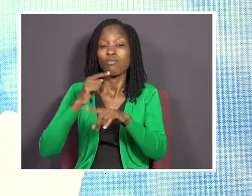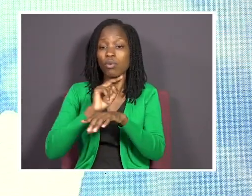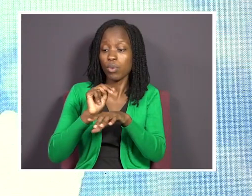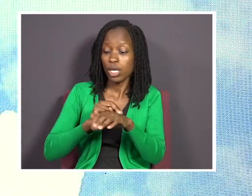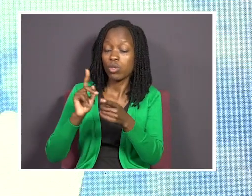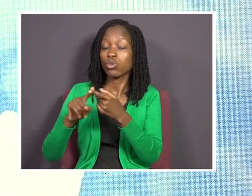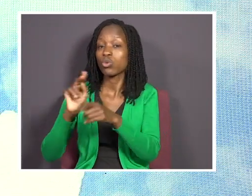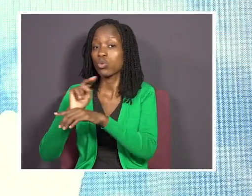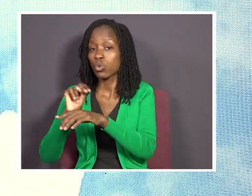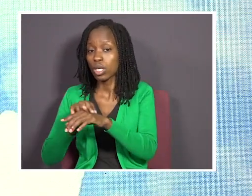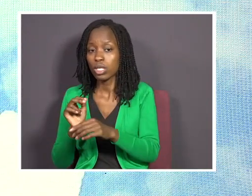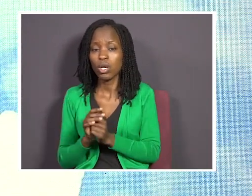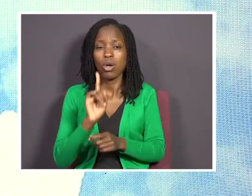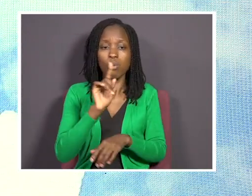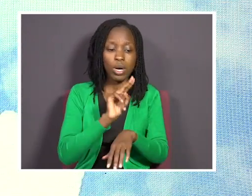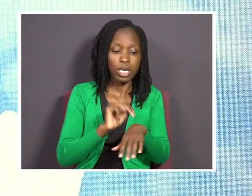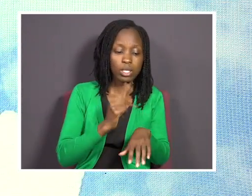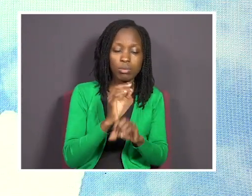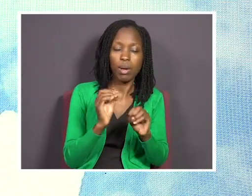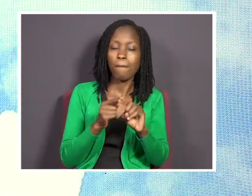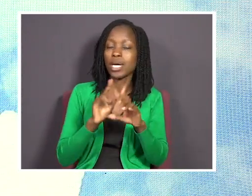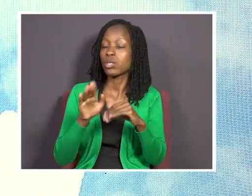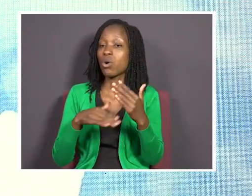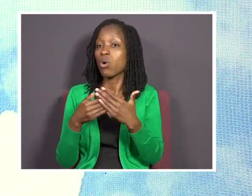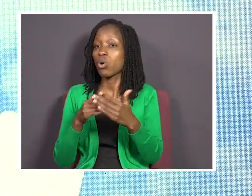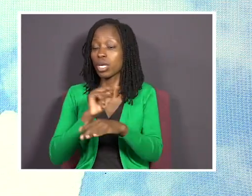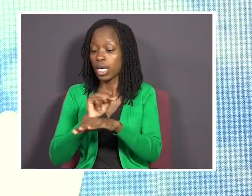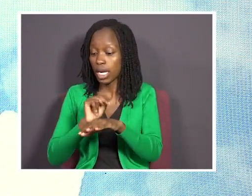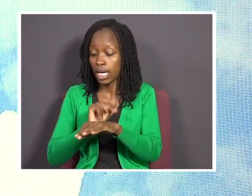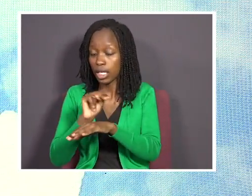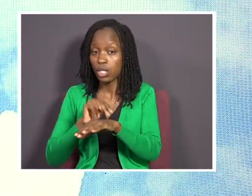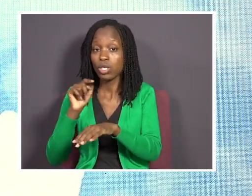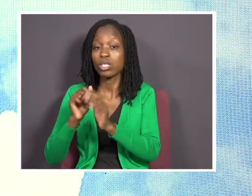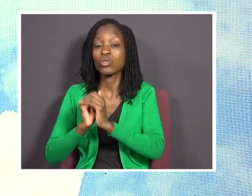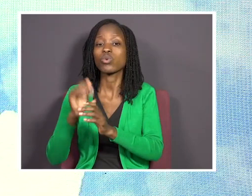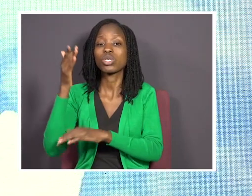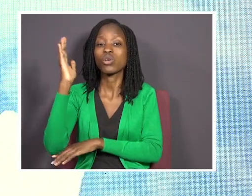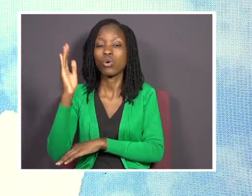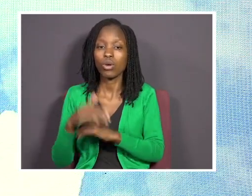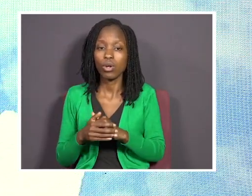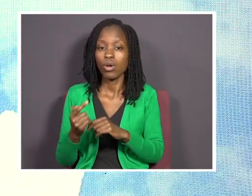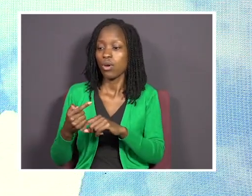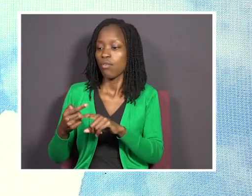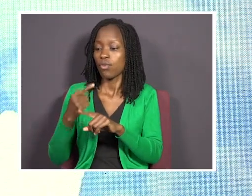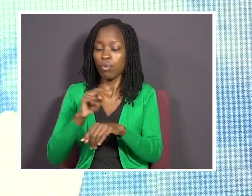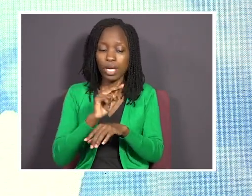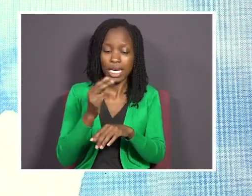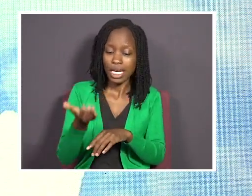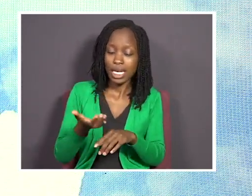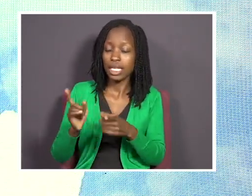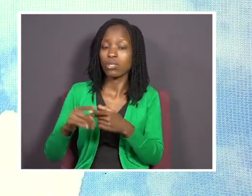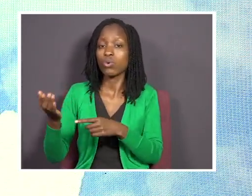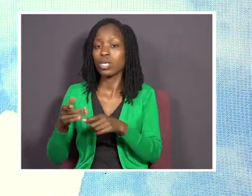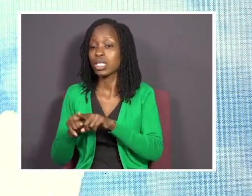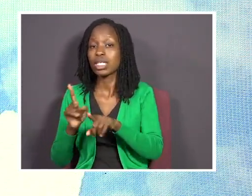to nation, not just one nation. All nations should worship God from need to need. Even when we